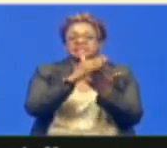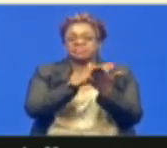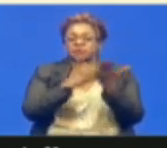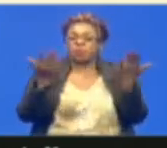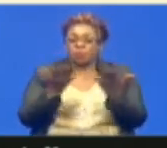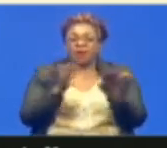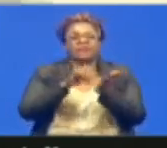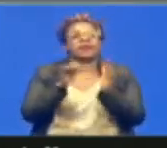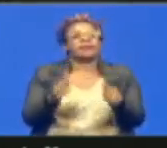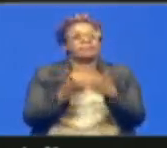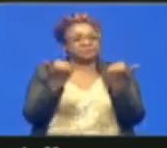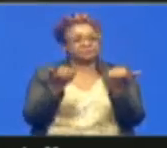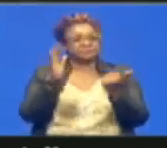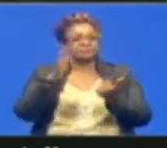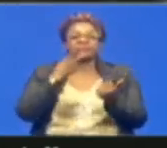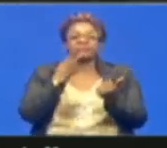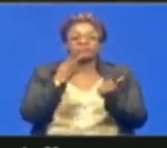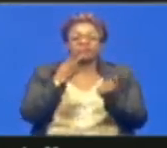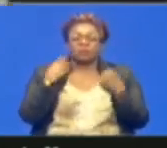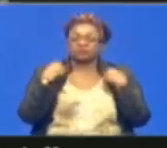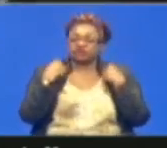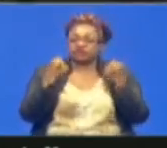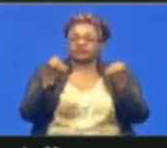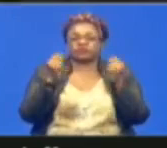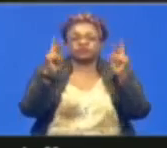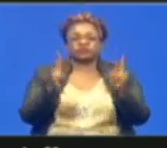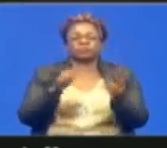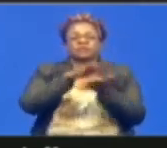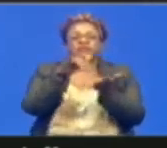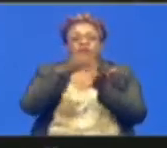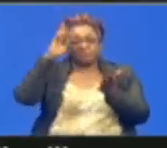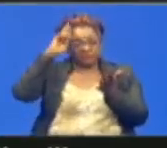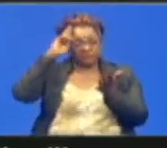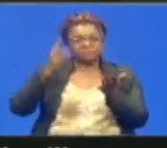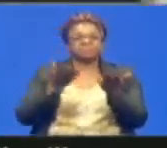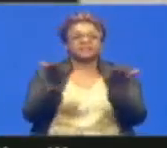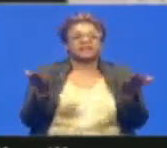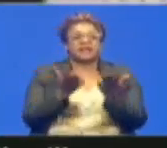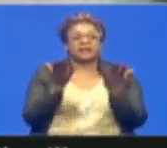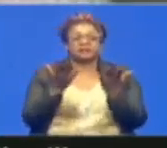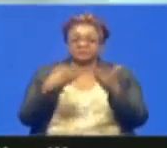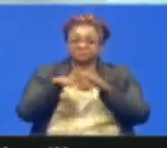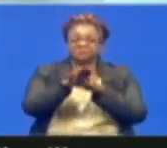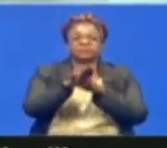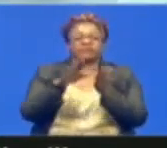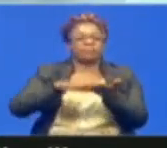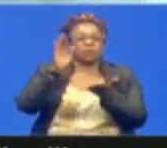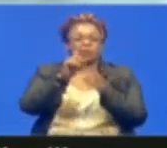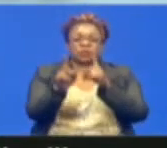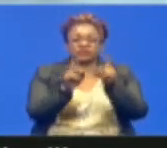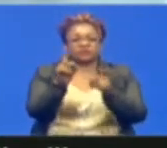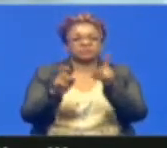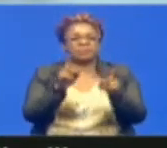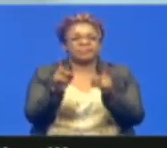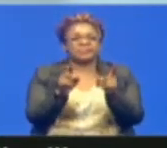want. From Kapsabet, the governor was driven to Kisumu Central Police Station. Here, he was booked into the station for further questioning. He's here